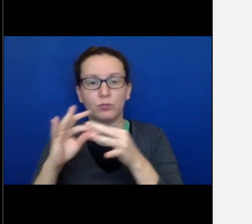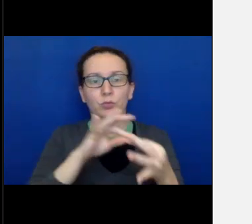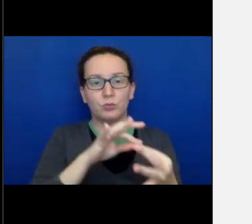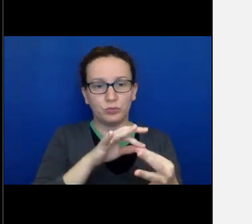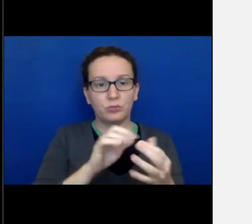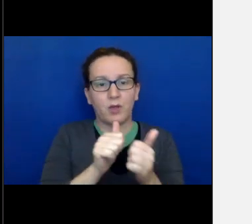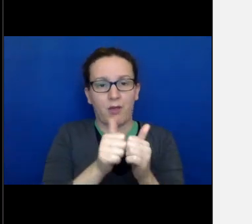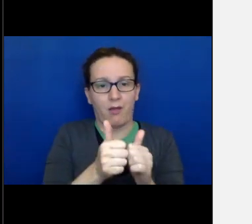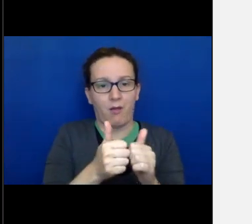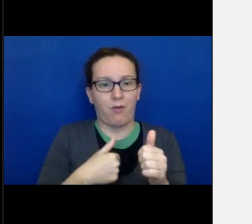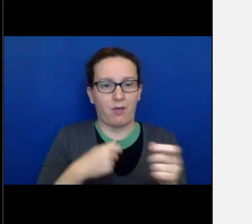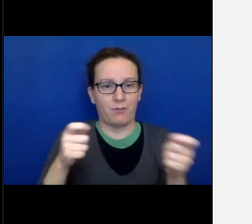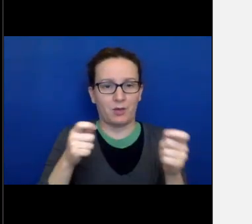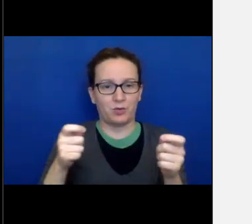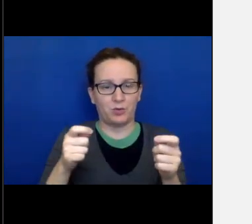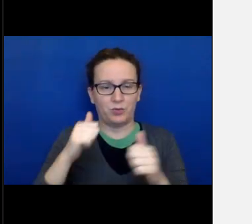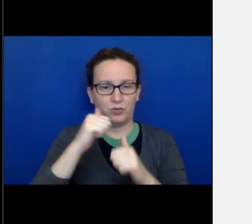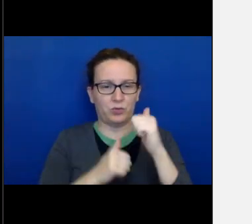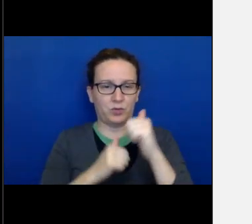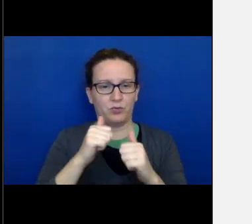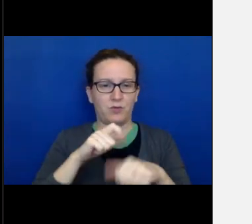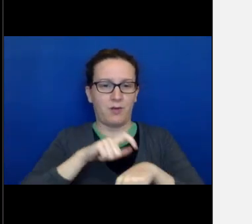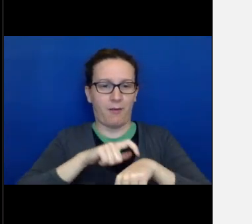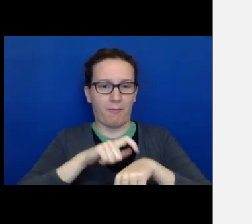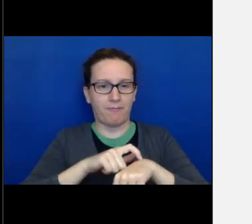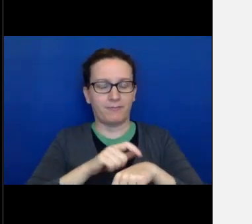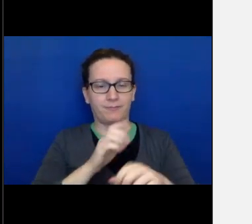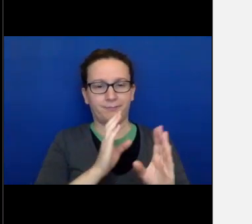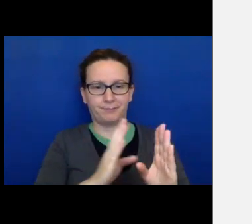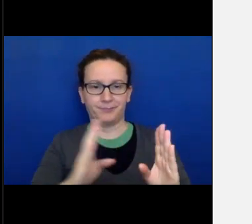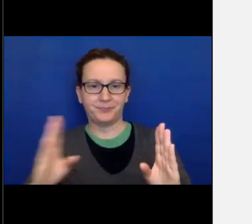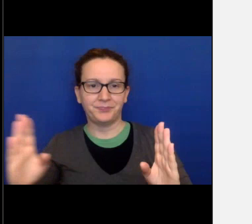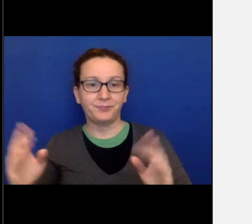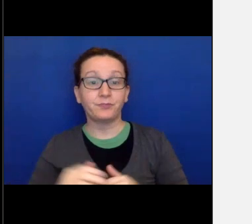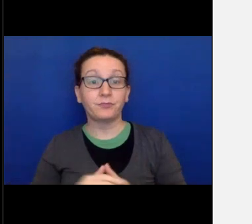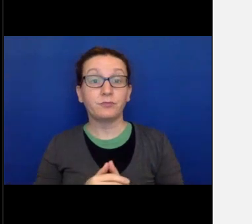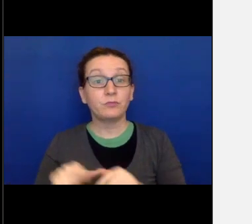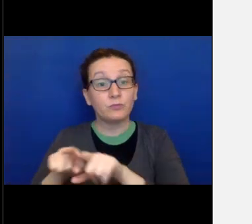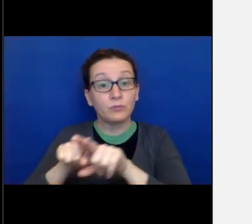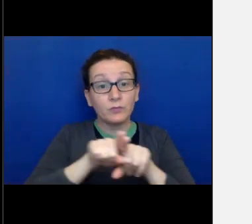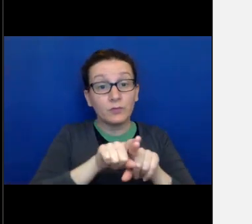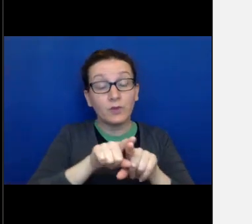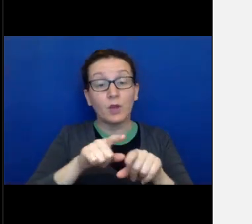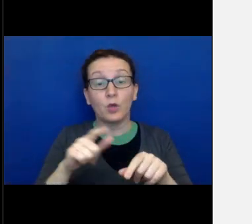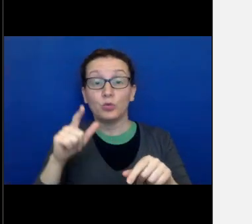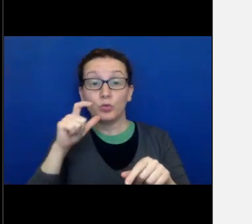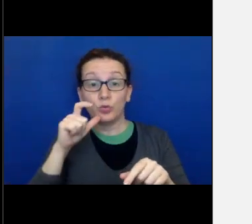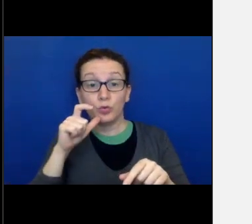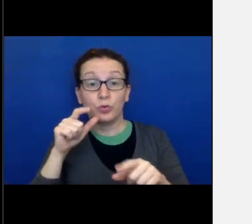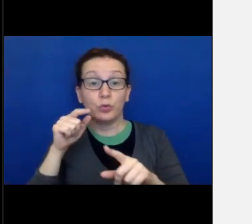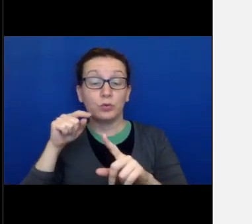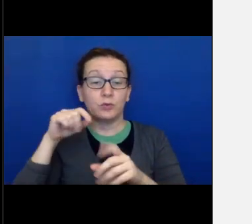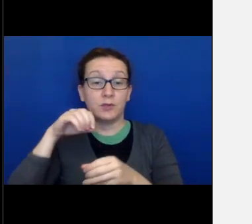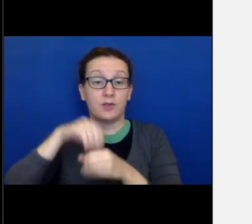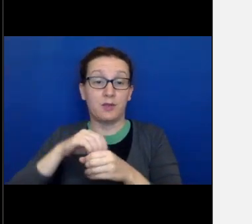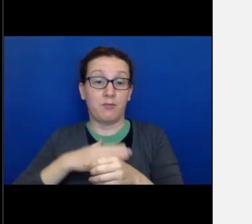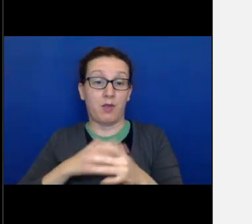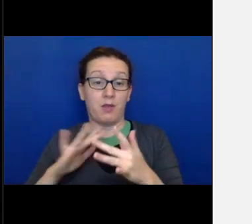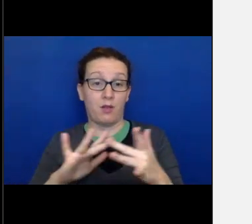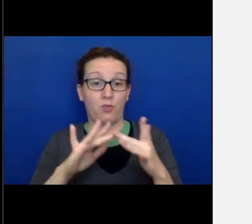how I manage to structure that time. And also about who is in sort of my